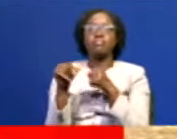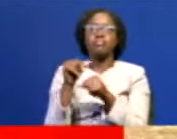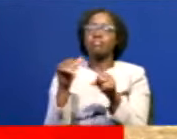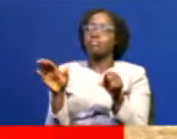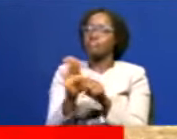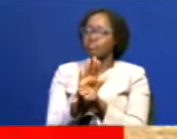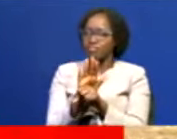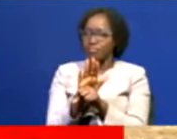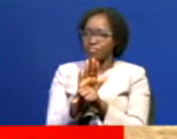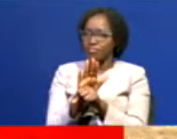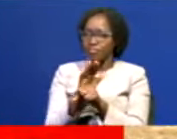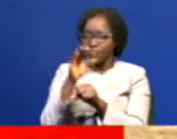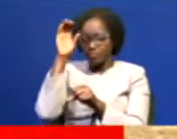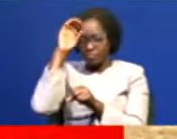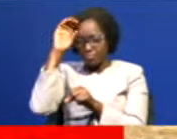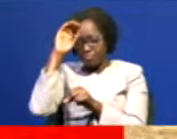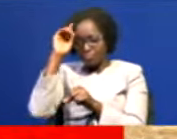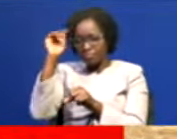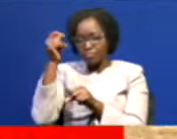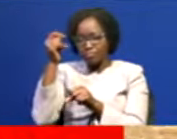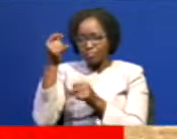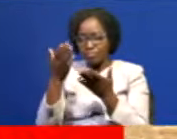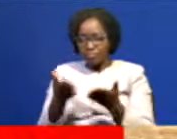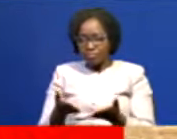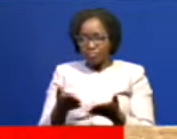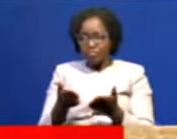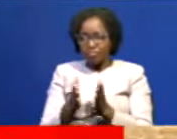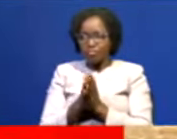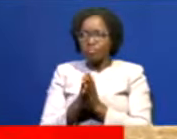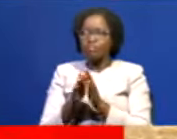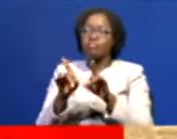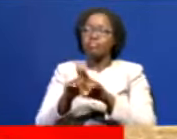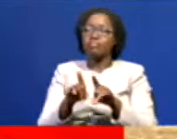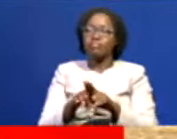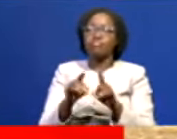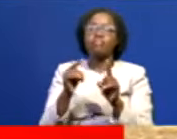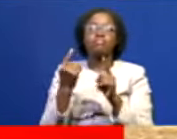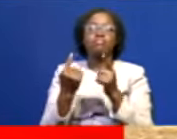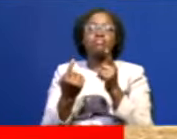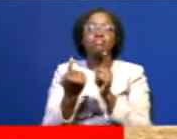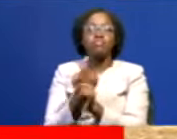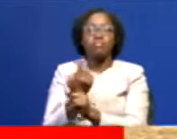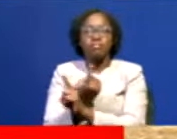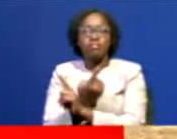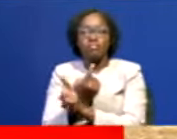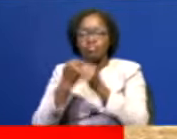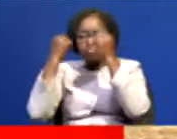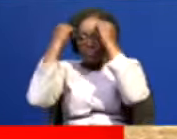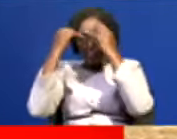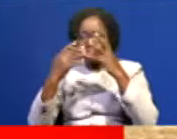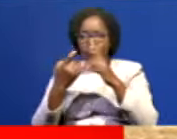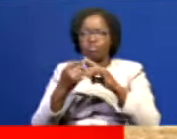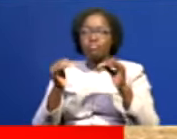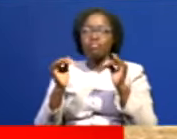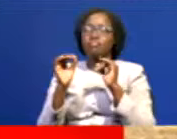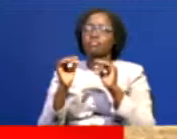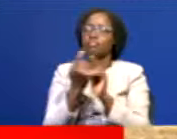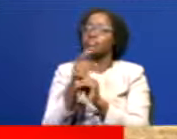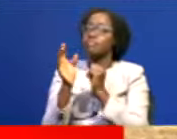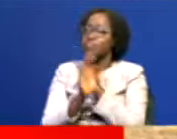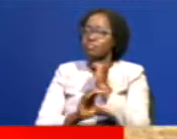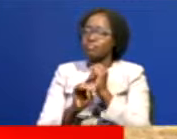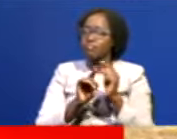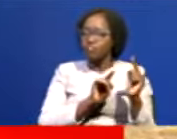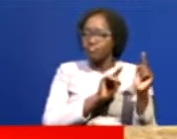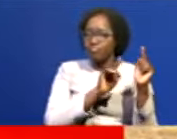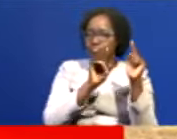mostly, that will consider Kenyans right here and also various students from various countries to come in the